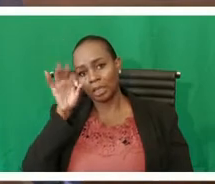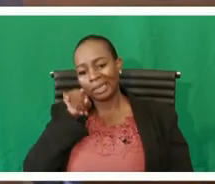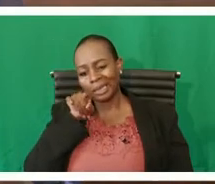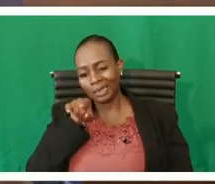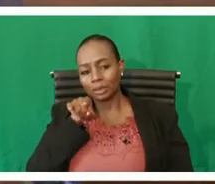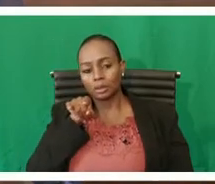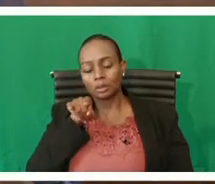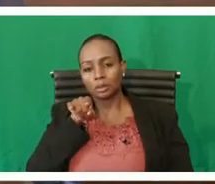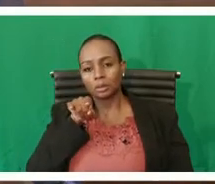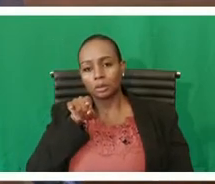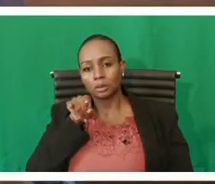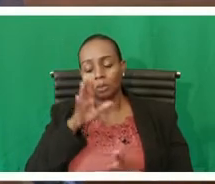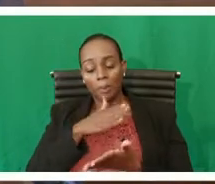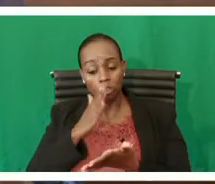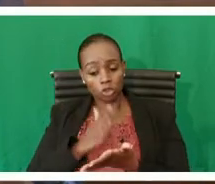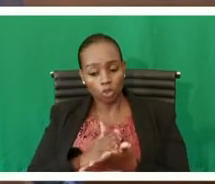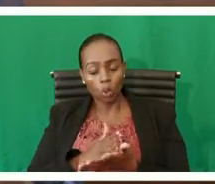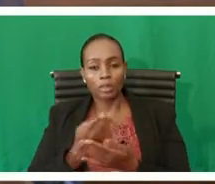the line